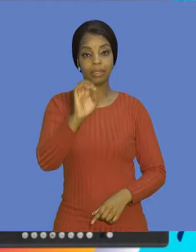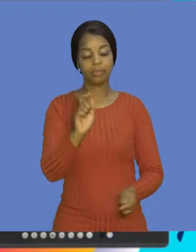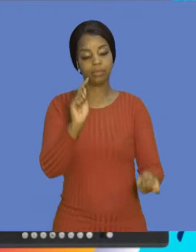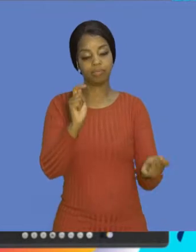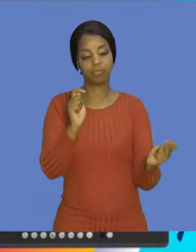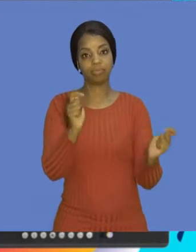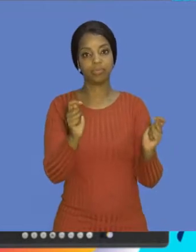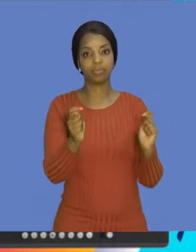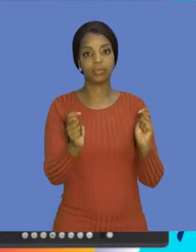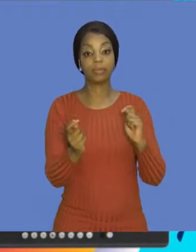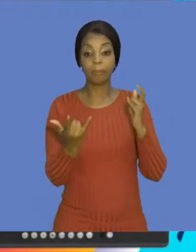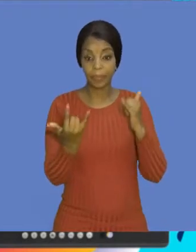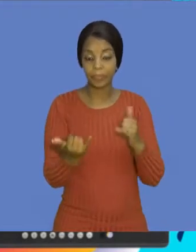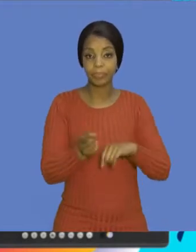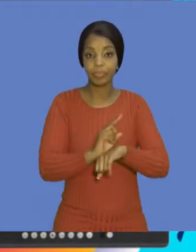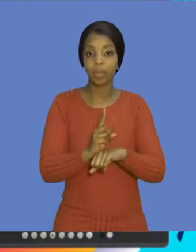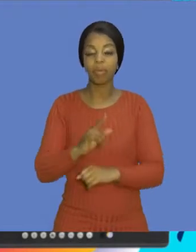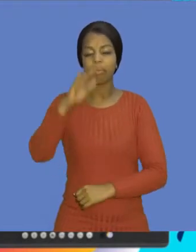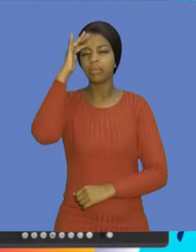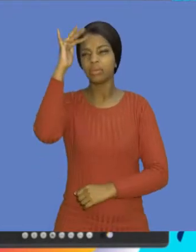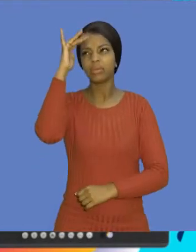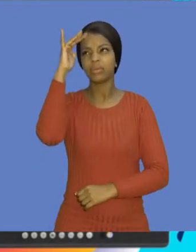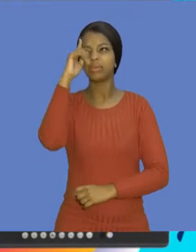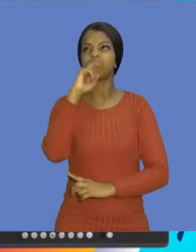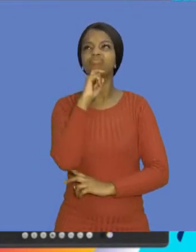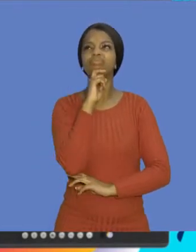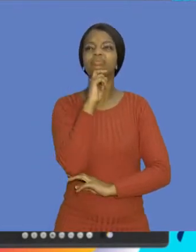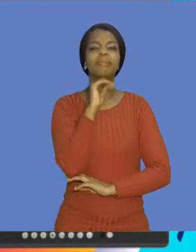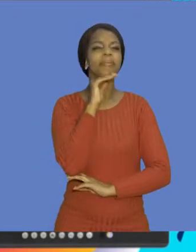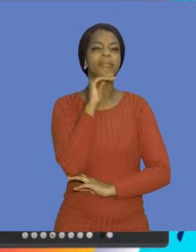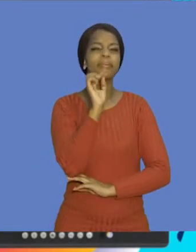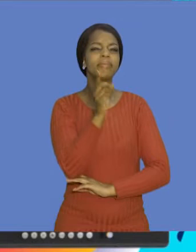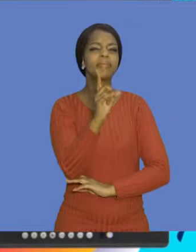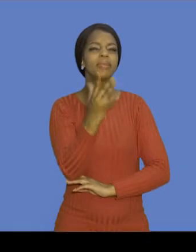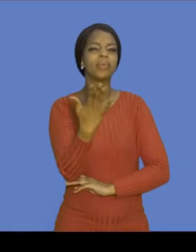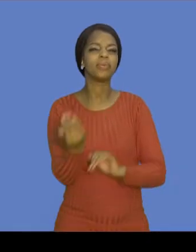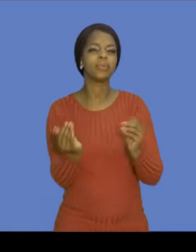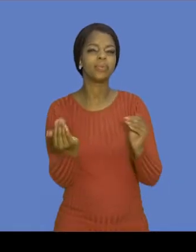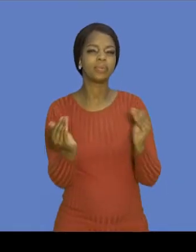think about what will it mean to compare different types of growth.